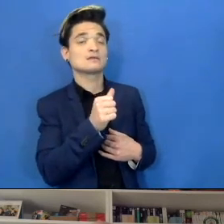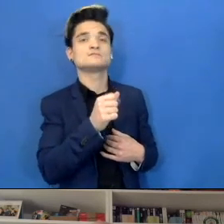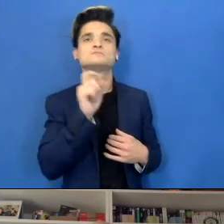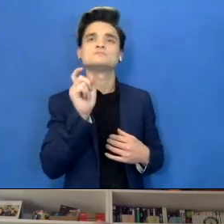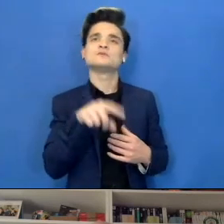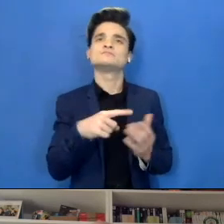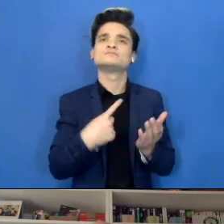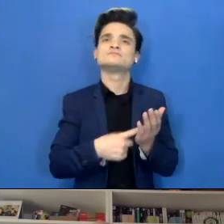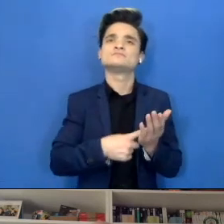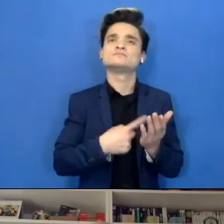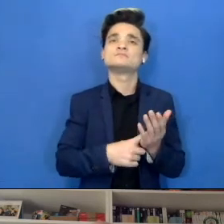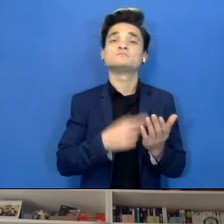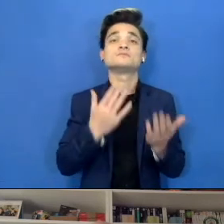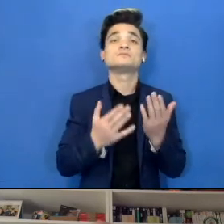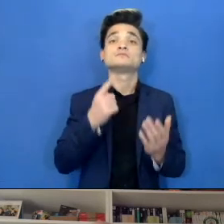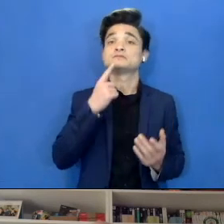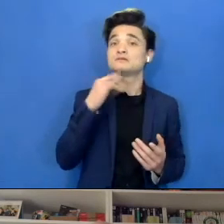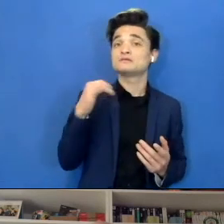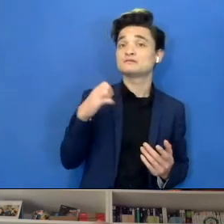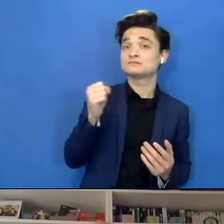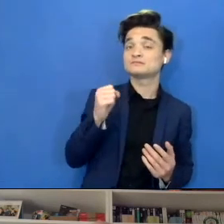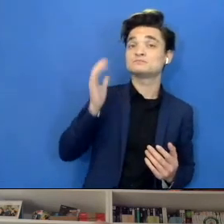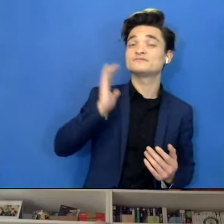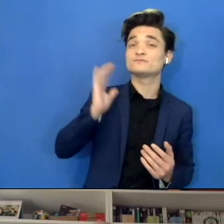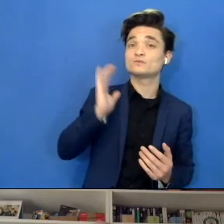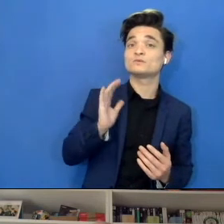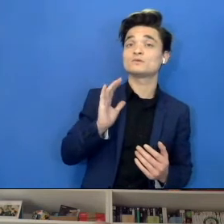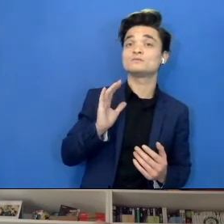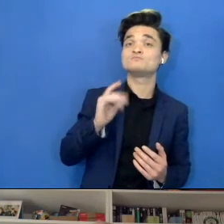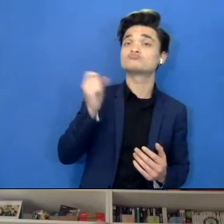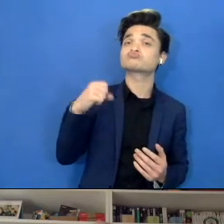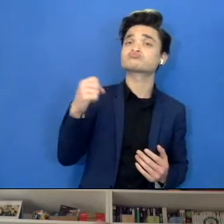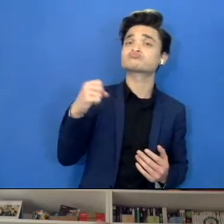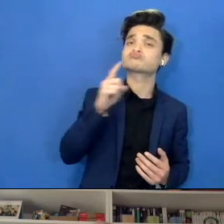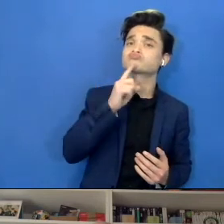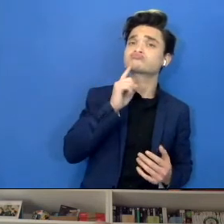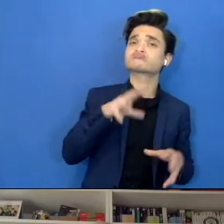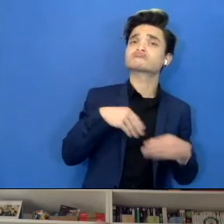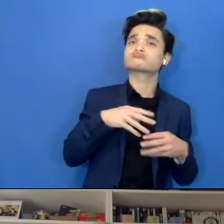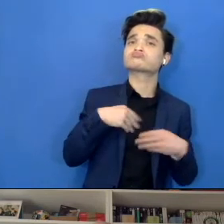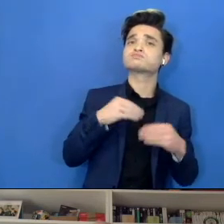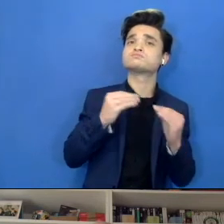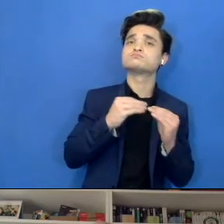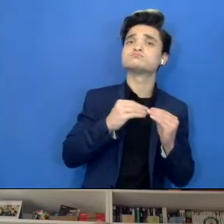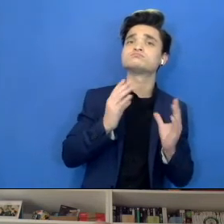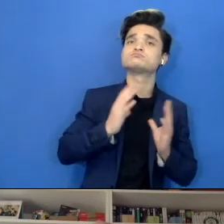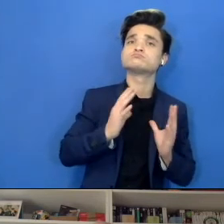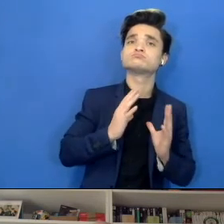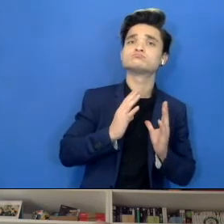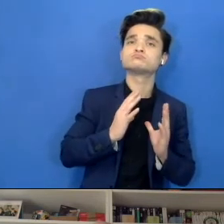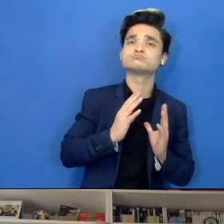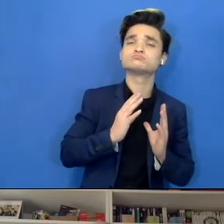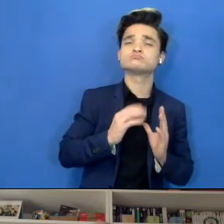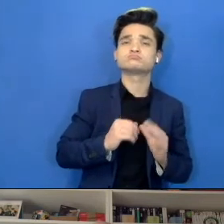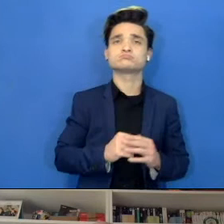of the session, just before going out on stage. It's like, yeah, I'm fine with a kiss on the lips. It's absolutely fine. You go out on stage, you notice there's a kid in the